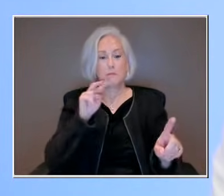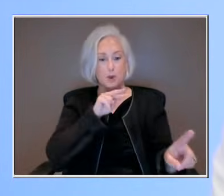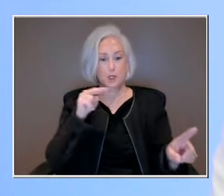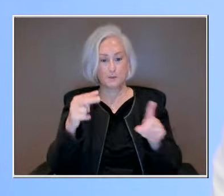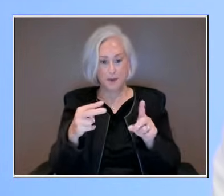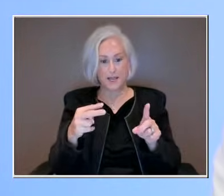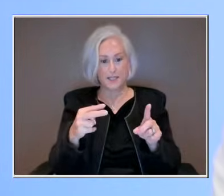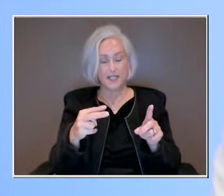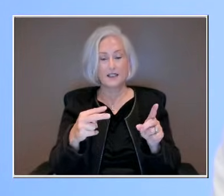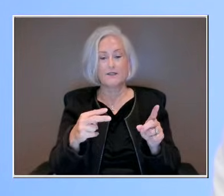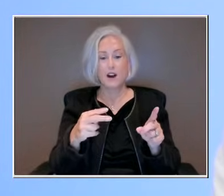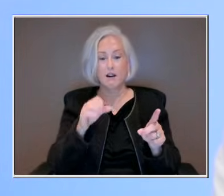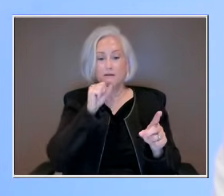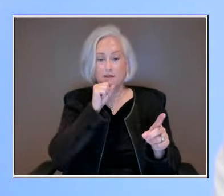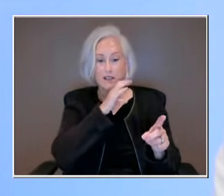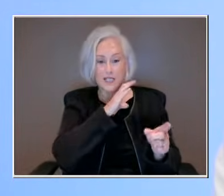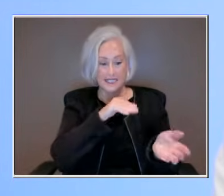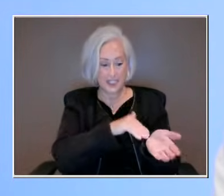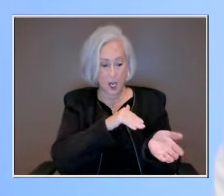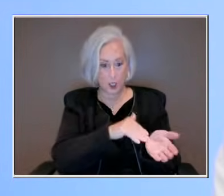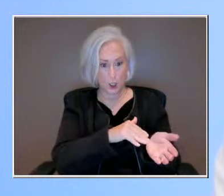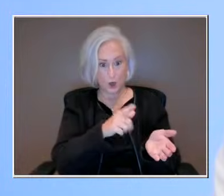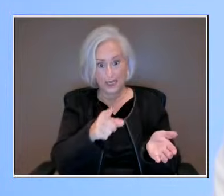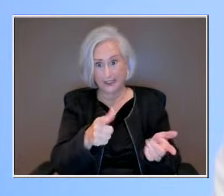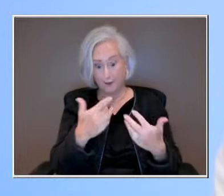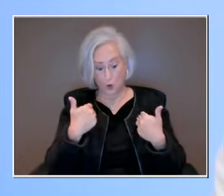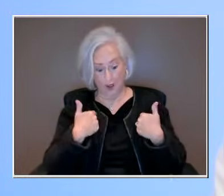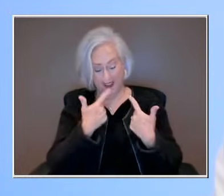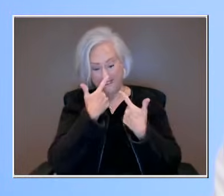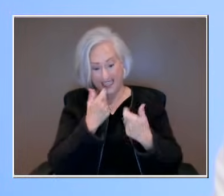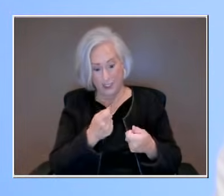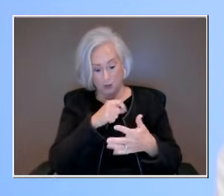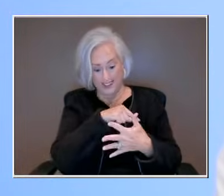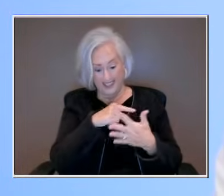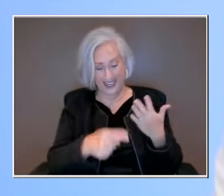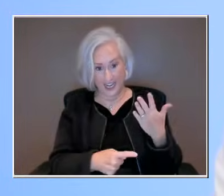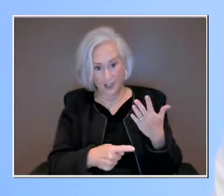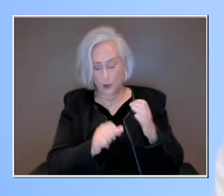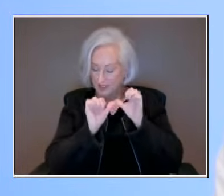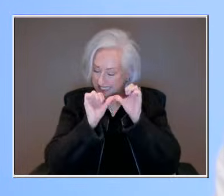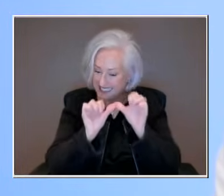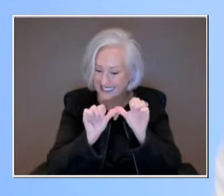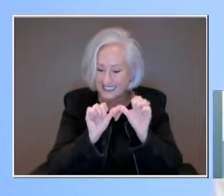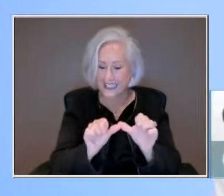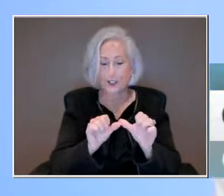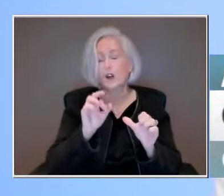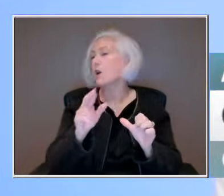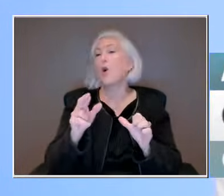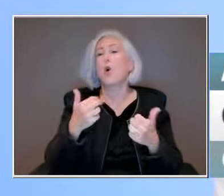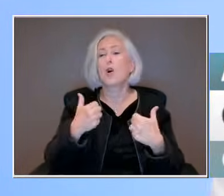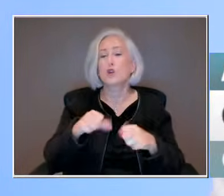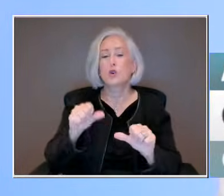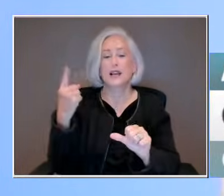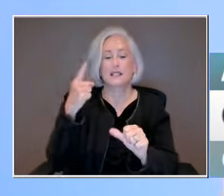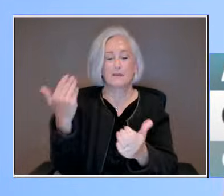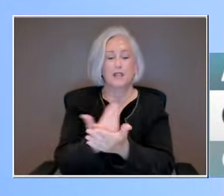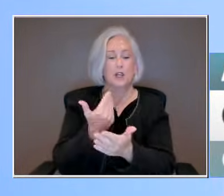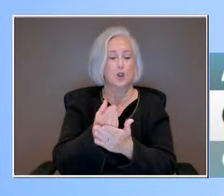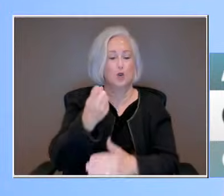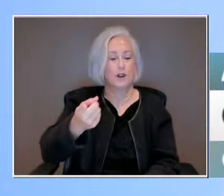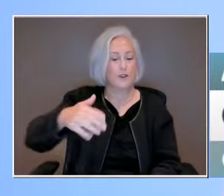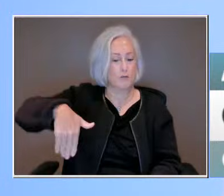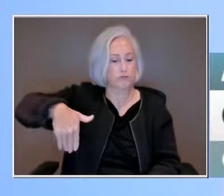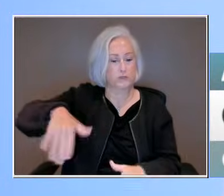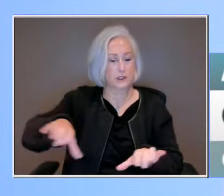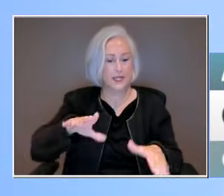if you have those interests, absolutely continue those or explore them if you've never have. They're not quite